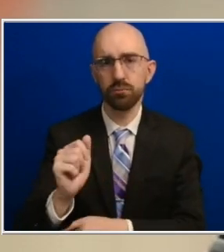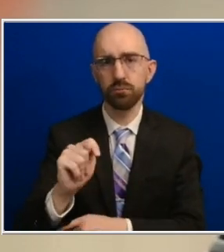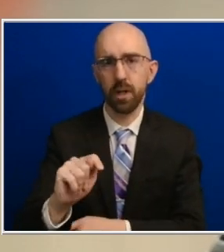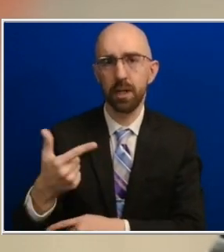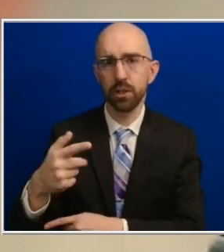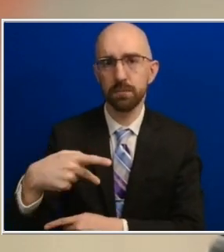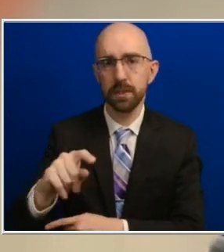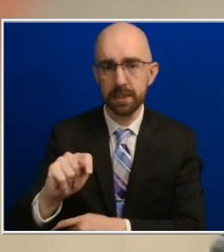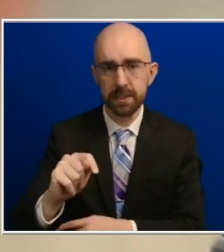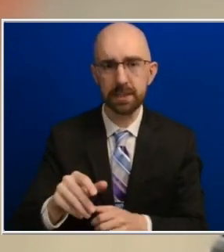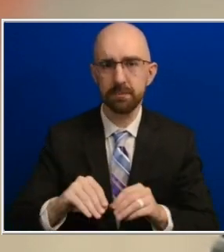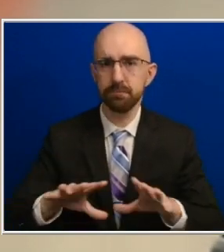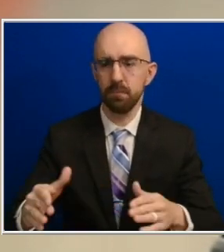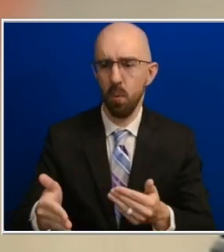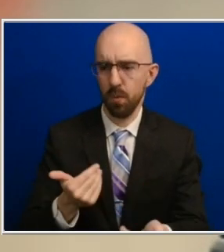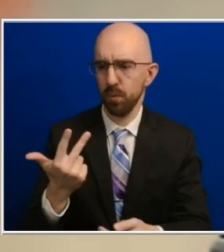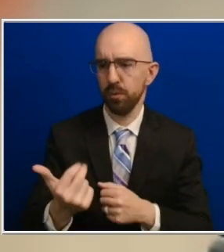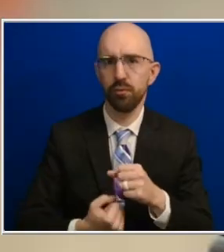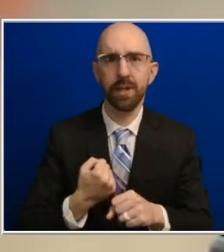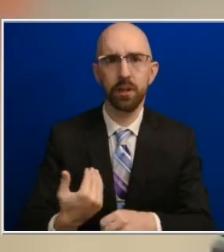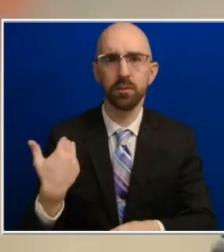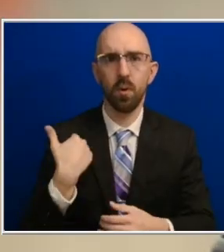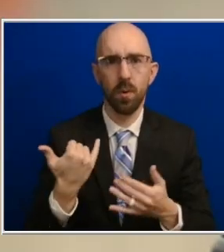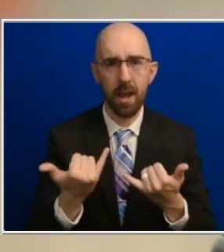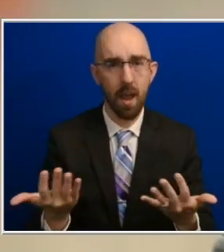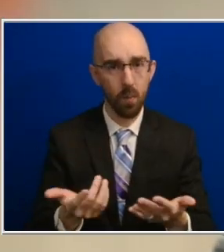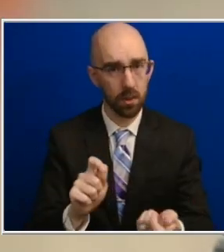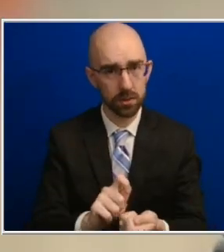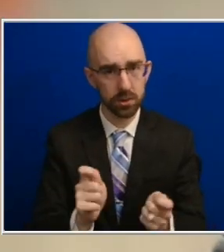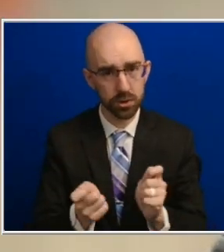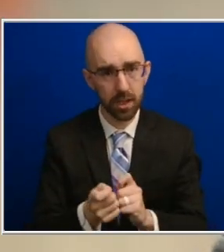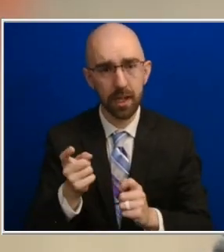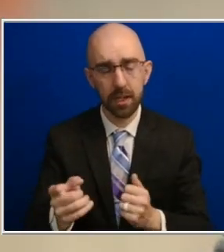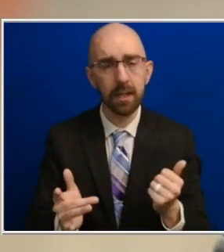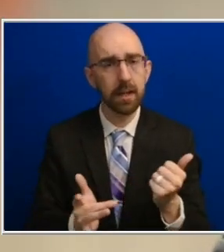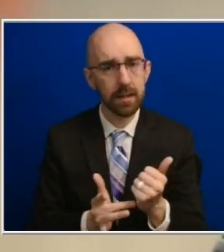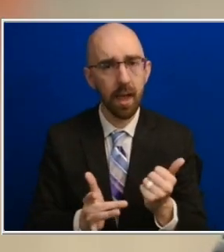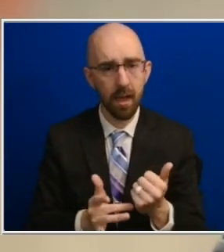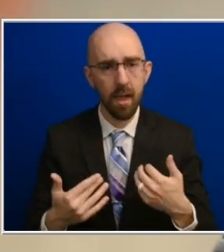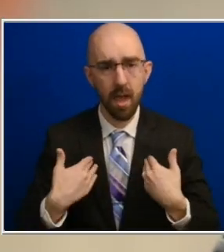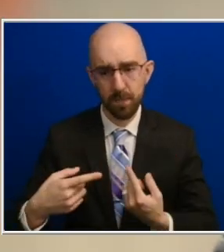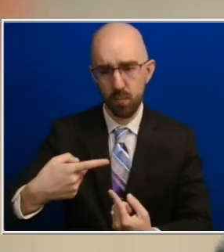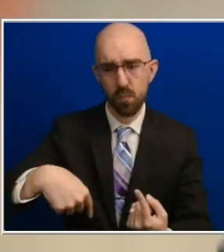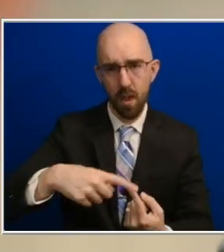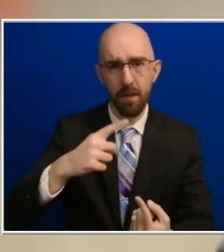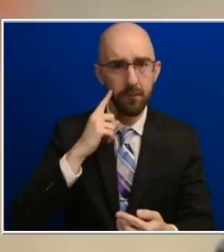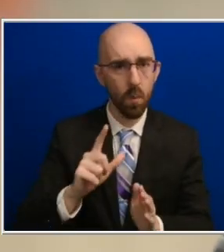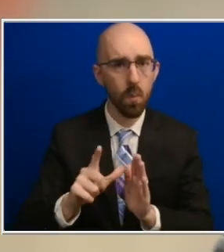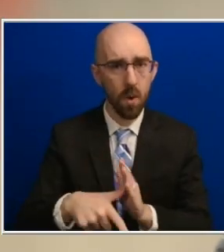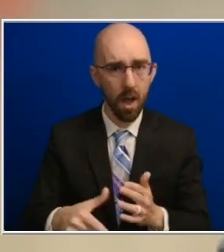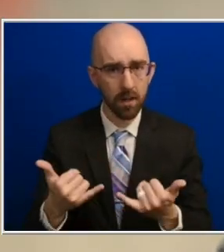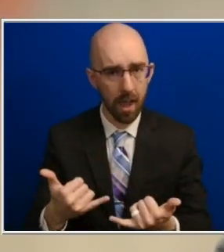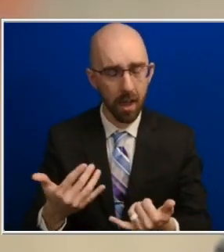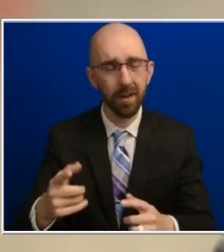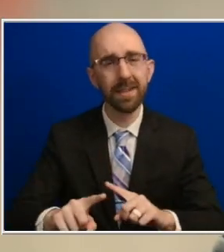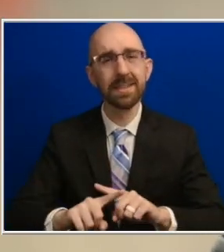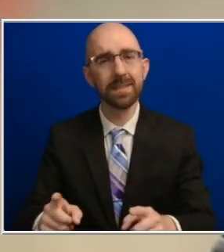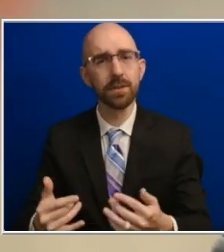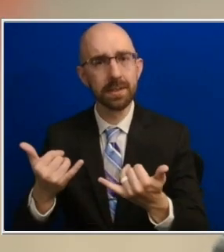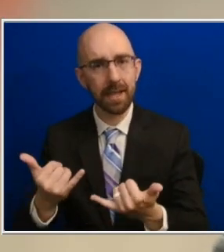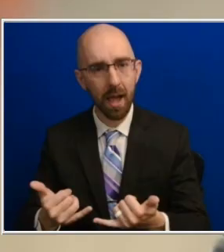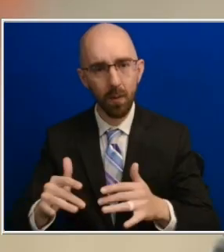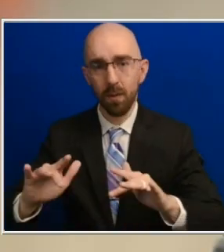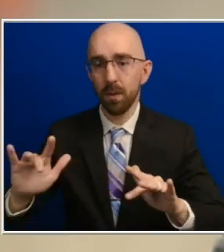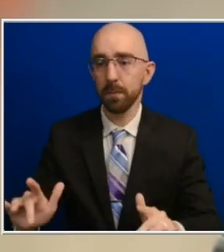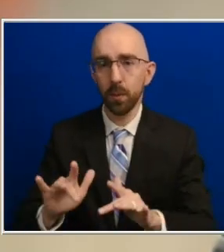out almost 3 years ago now, what's changed? Because these technologies have been around for a while. Well, the difference is the